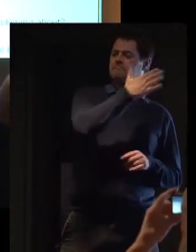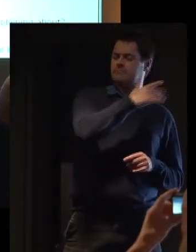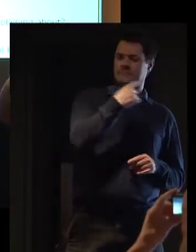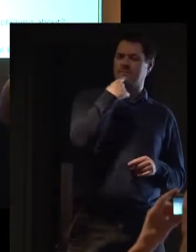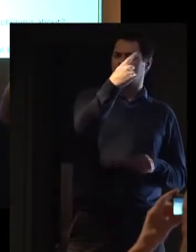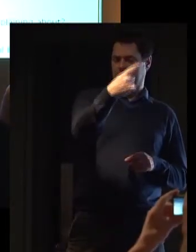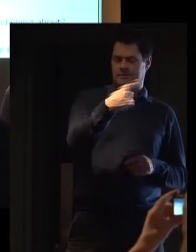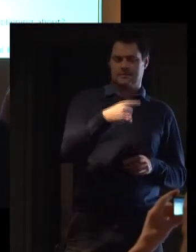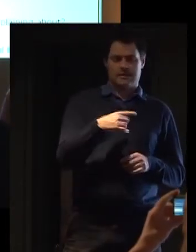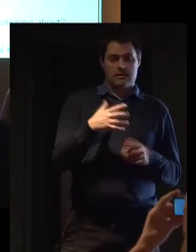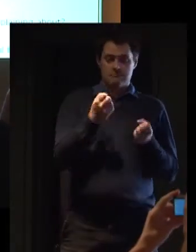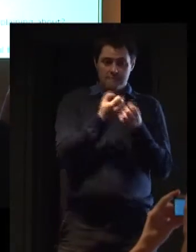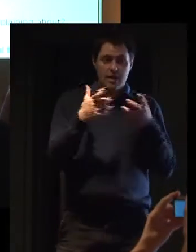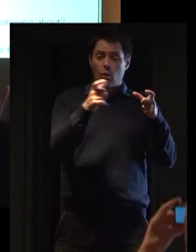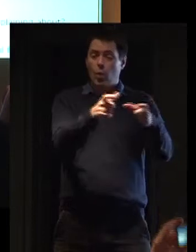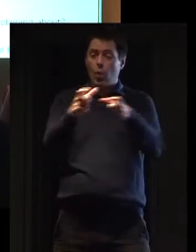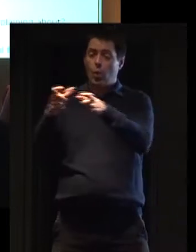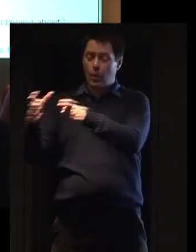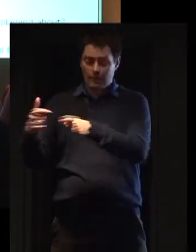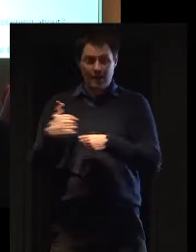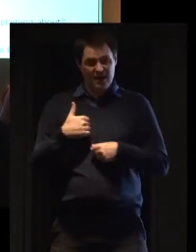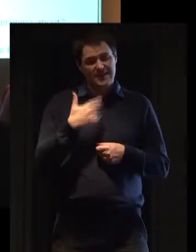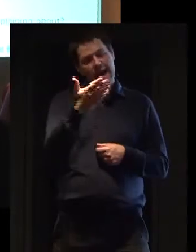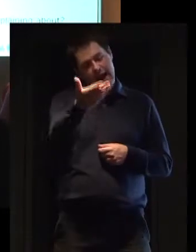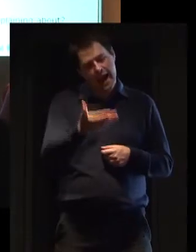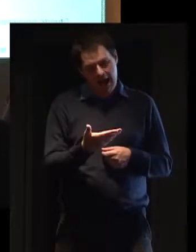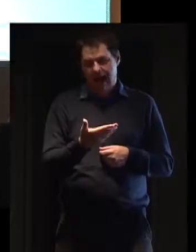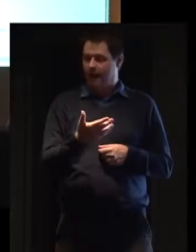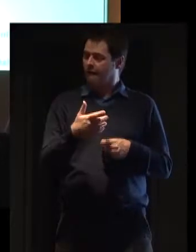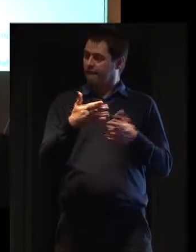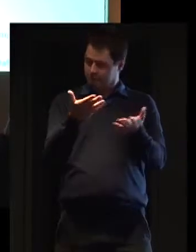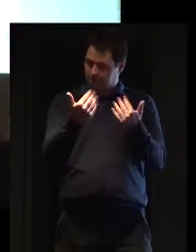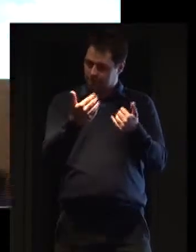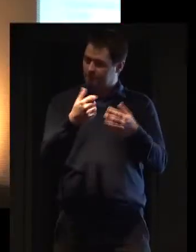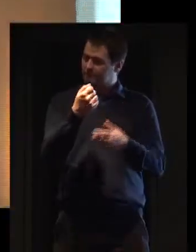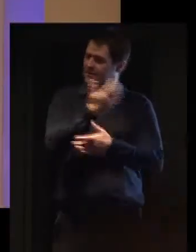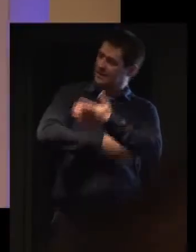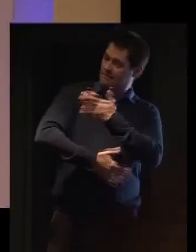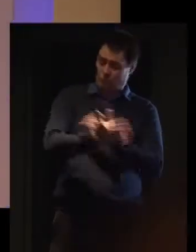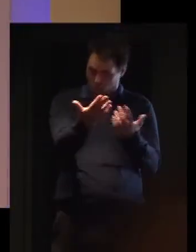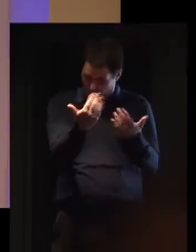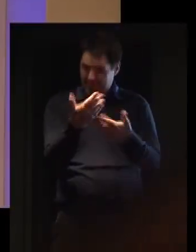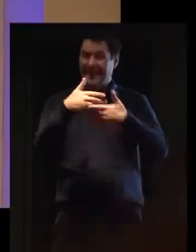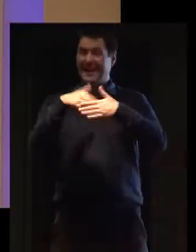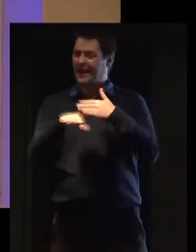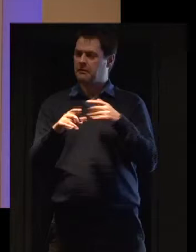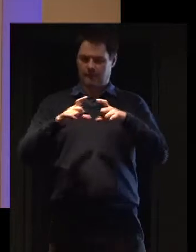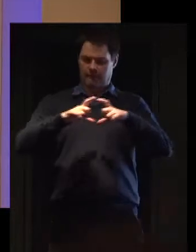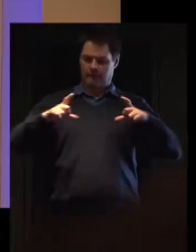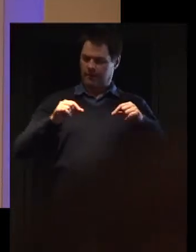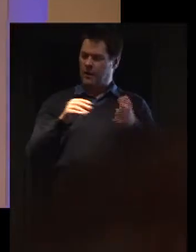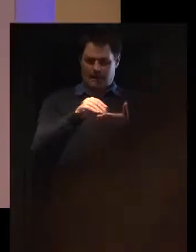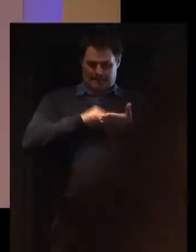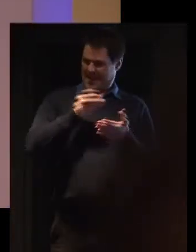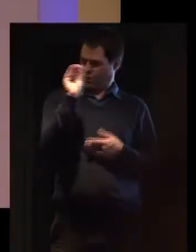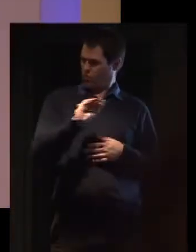of the football clubs had allowed disabled fans in free of charge. And there was an attitude, well, you know, why are you complaining? It's free, we're